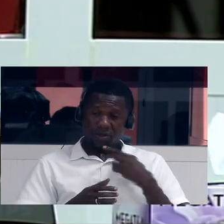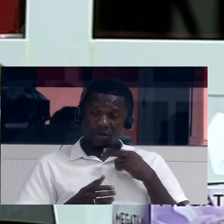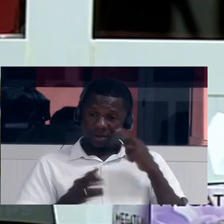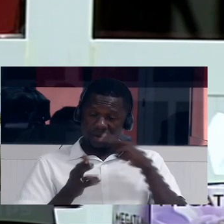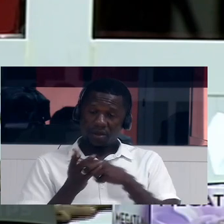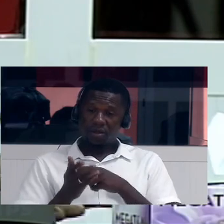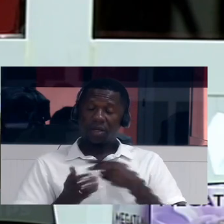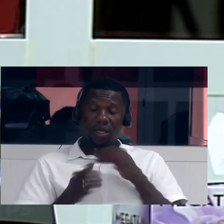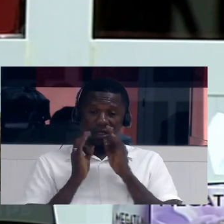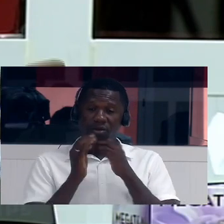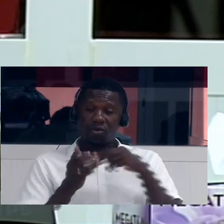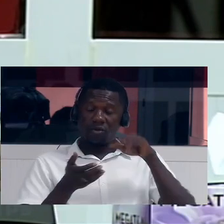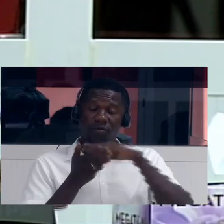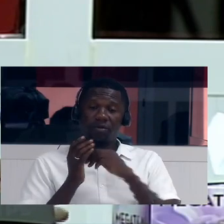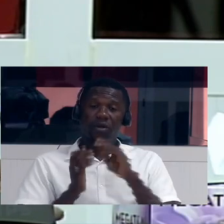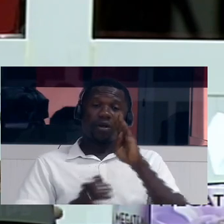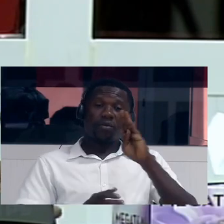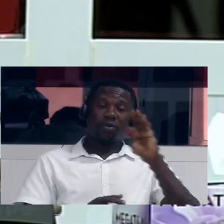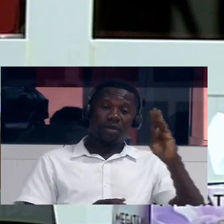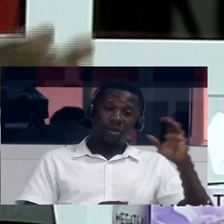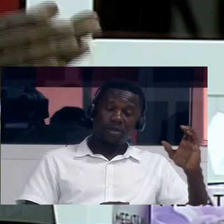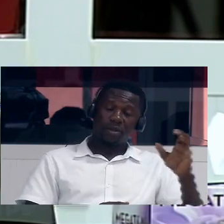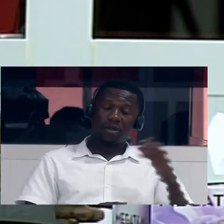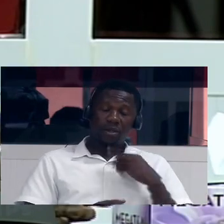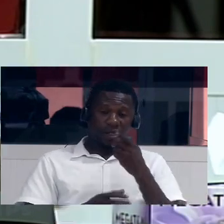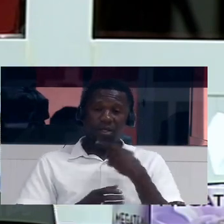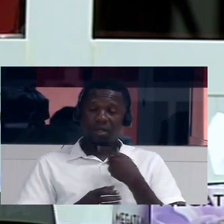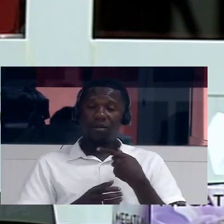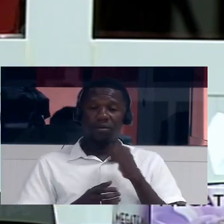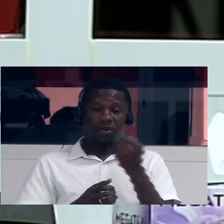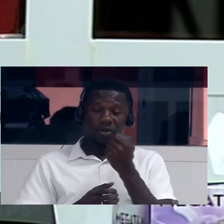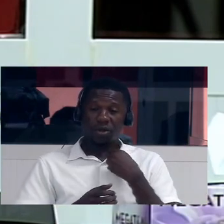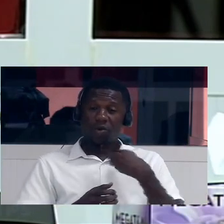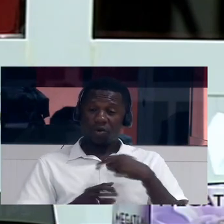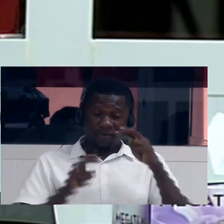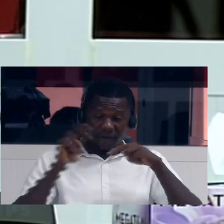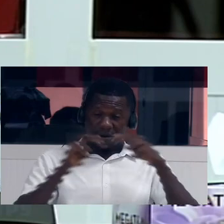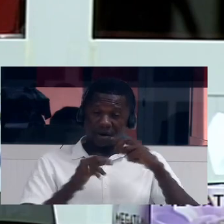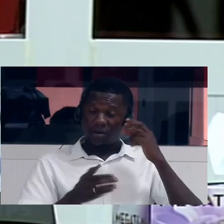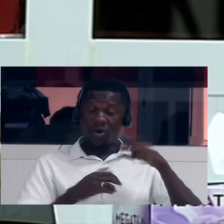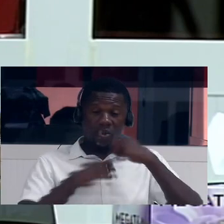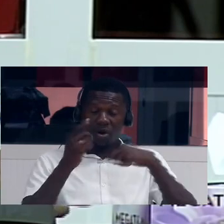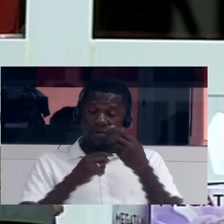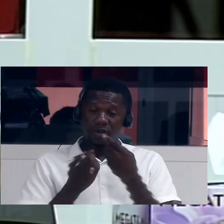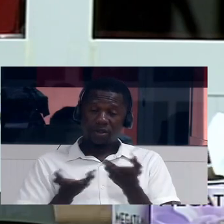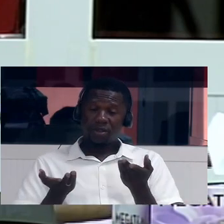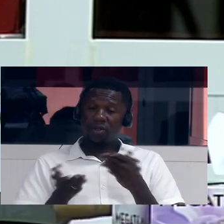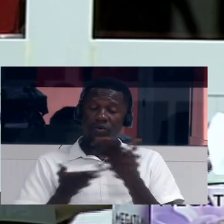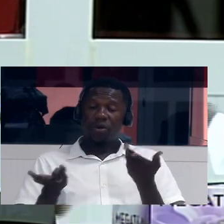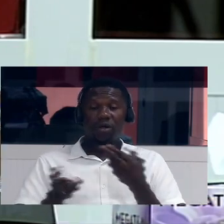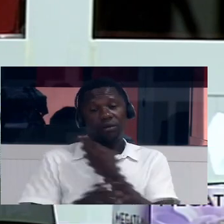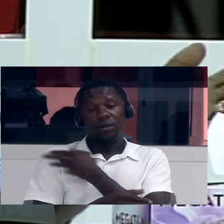I said it over Focus on Africa. I said, I will go to the bottom of this. And it's because I wanted to go to the bottom of this. That is why I ended up the way I did. Thank